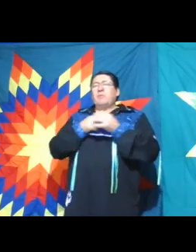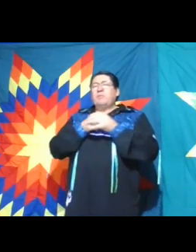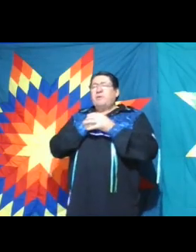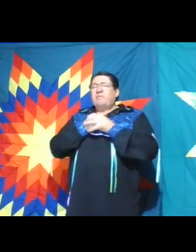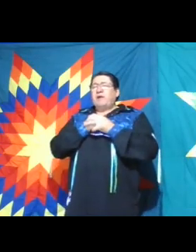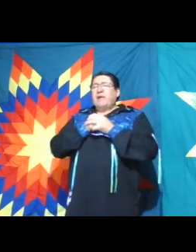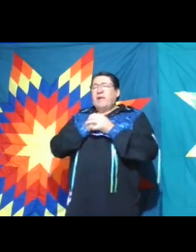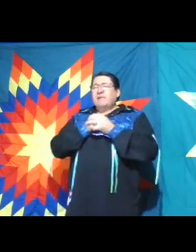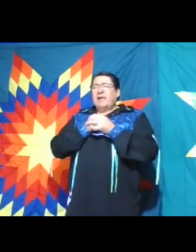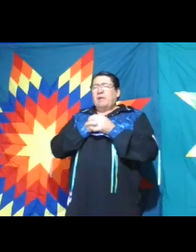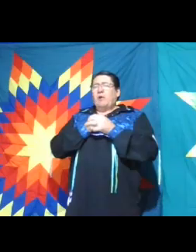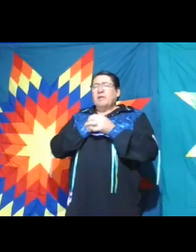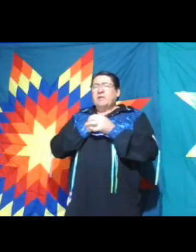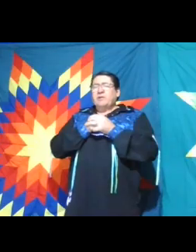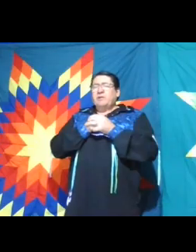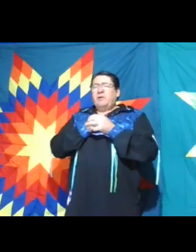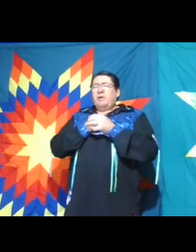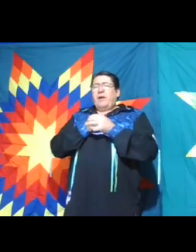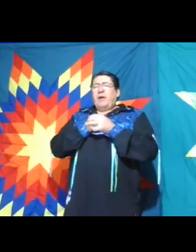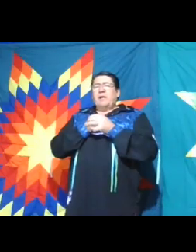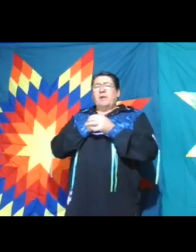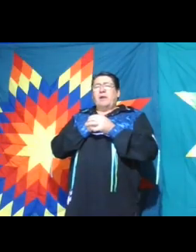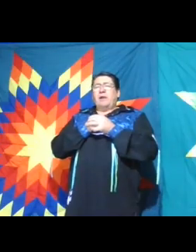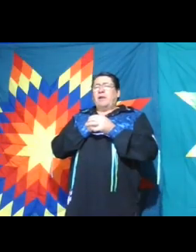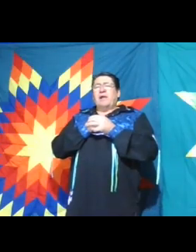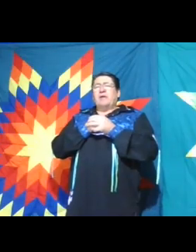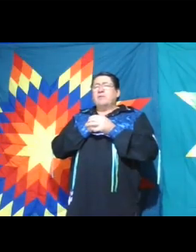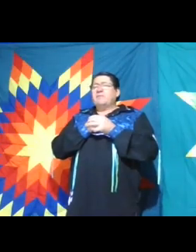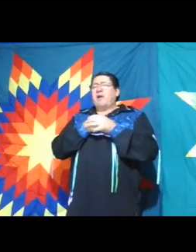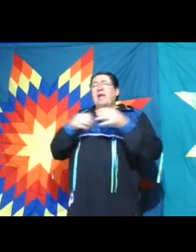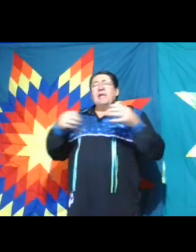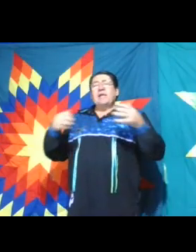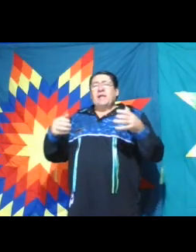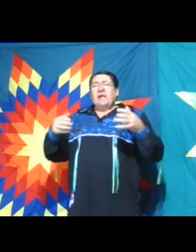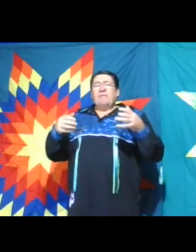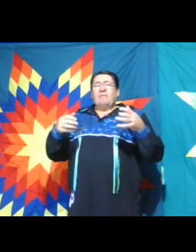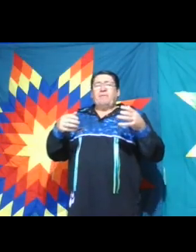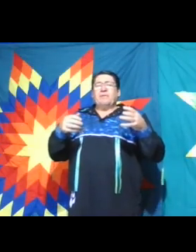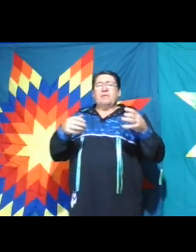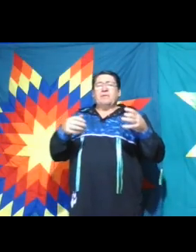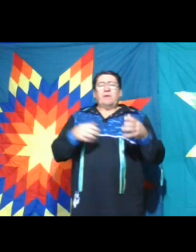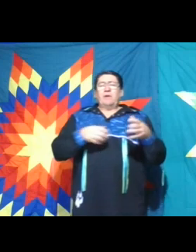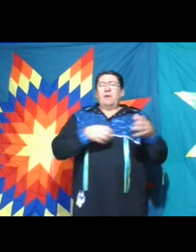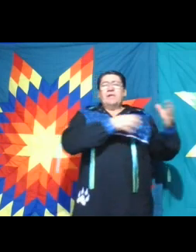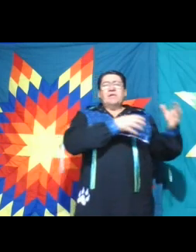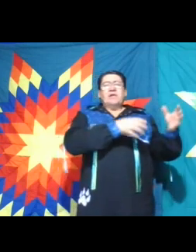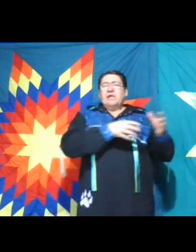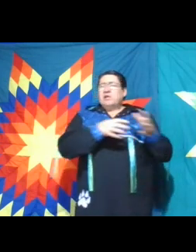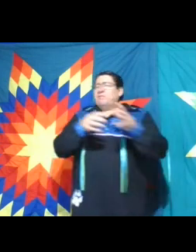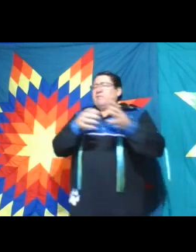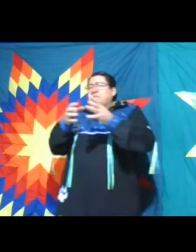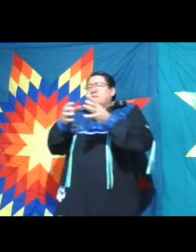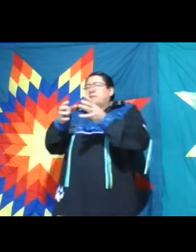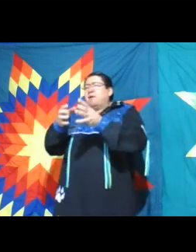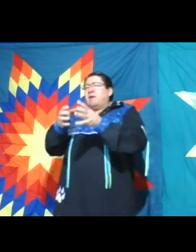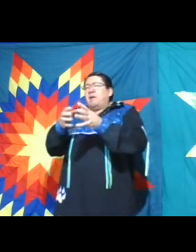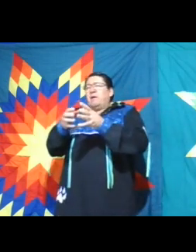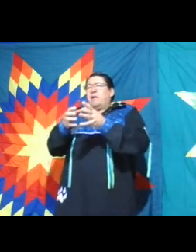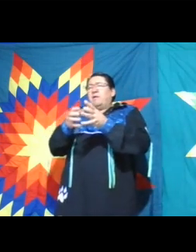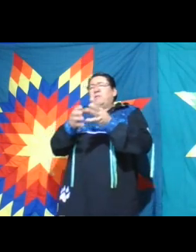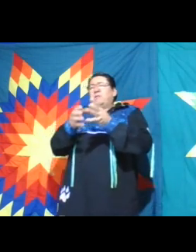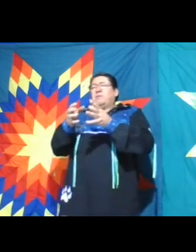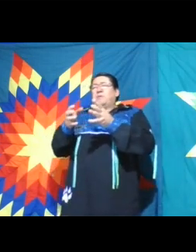would not be afraid to ask that question. And that goes for anything, if it's education, if it's